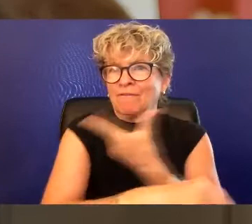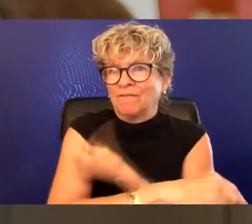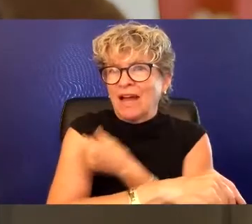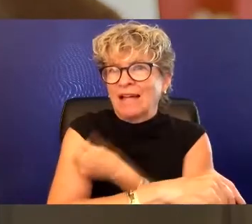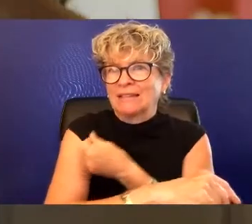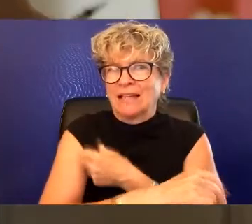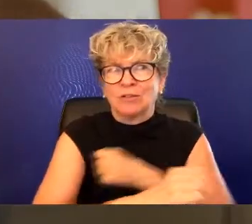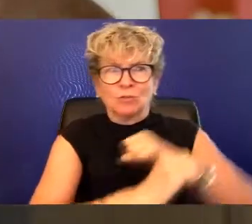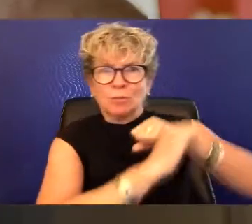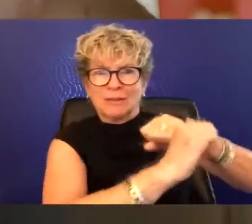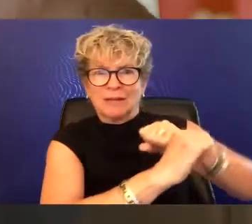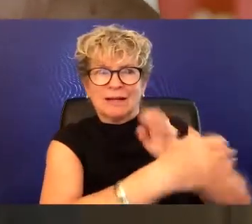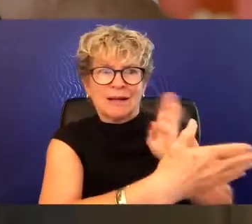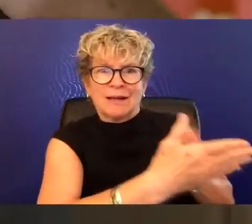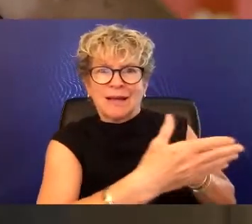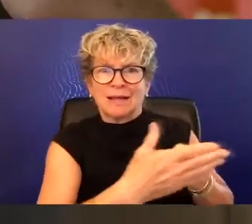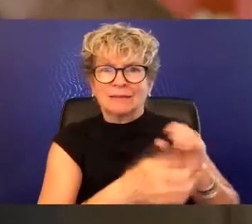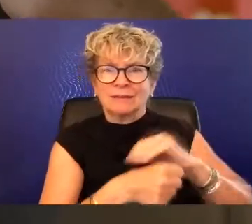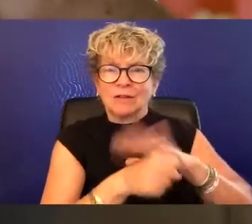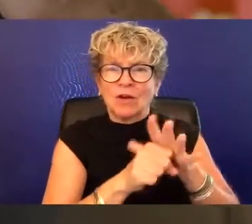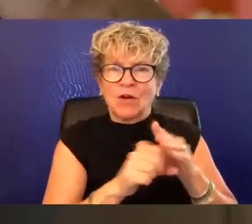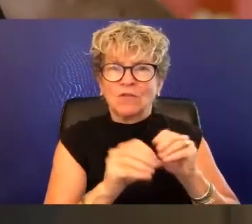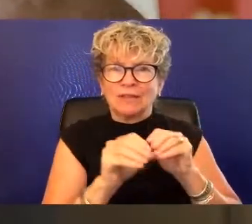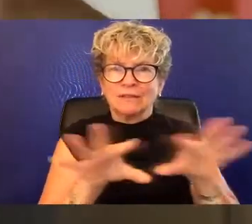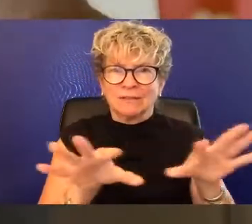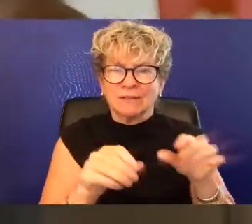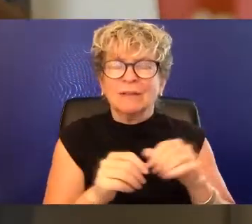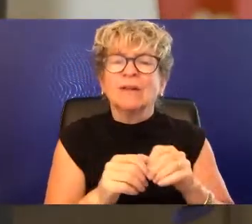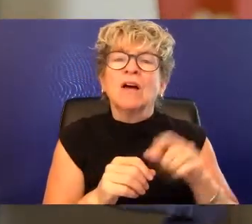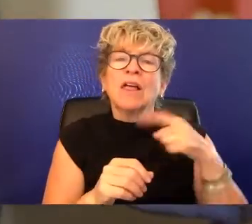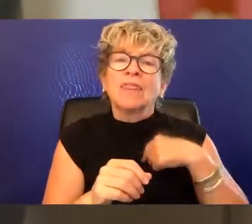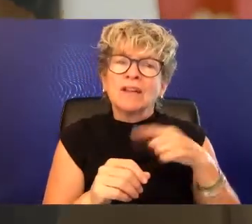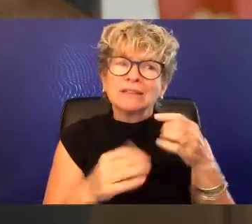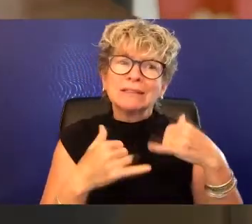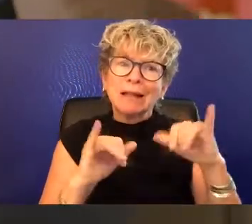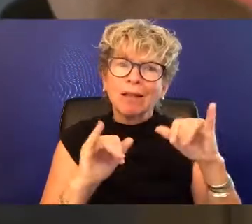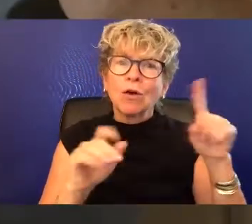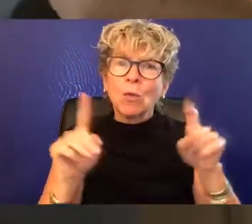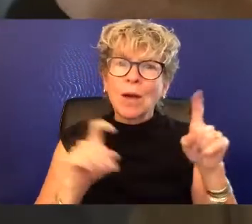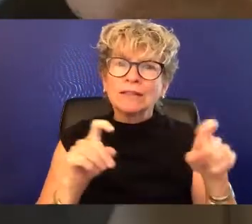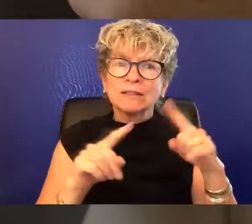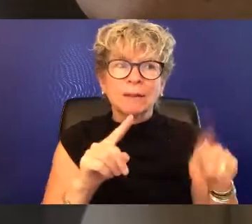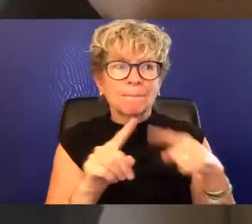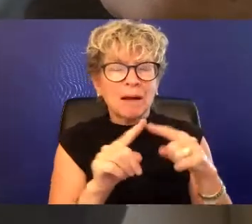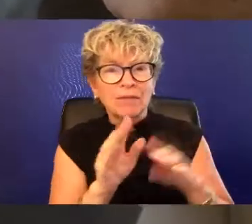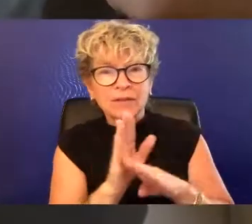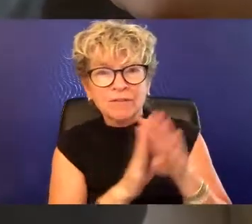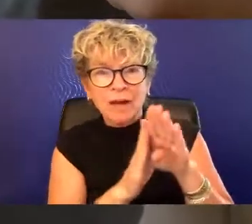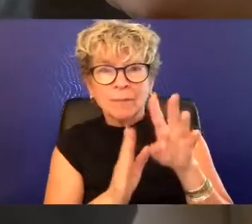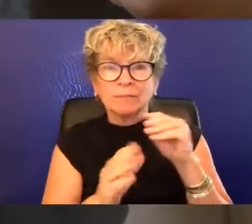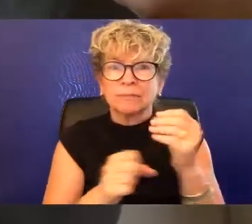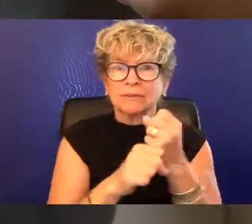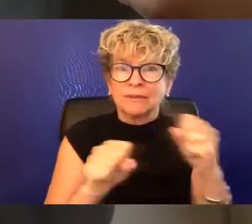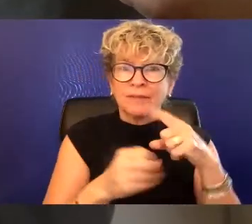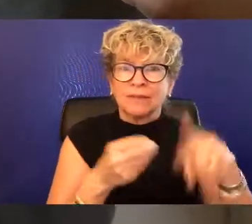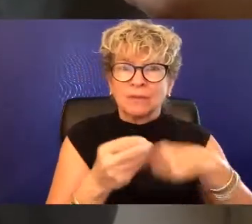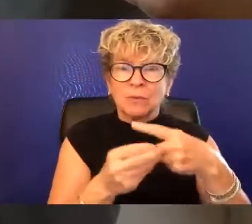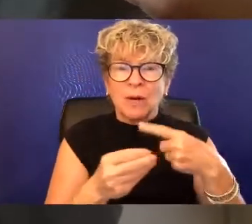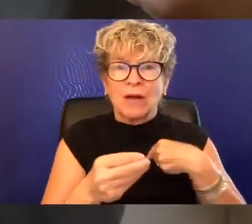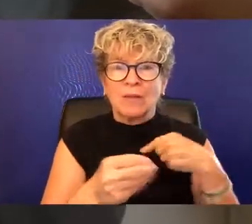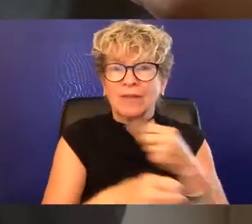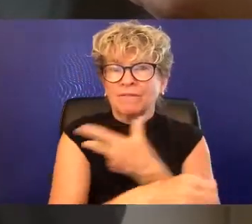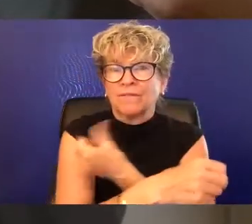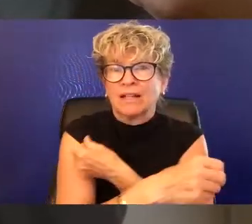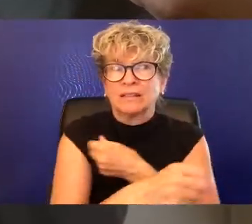vaccinated against COVID-19, there are still a number of questions and concerns related to the development and safety of the vaccine